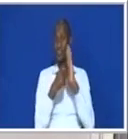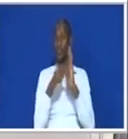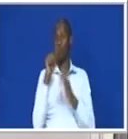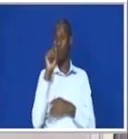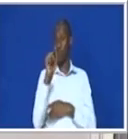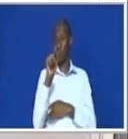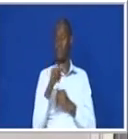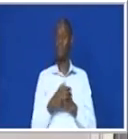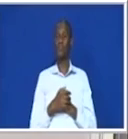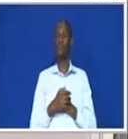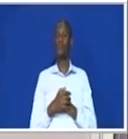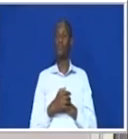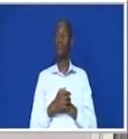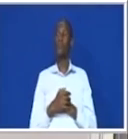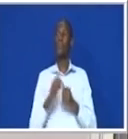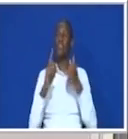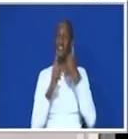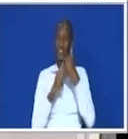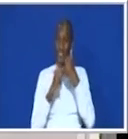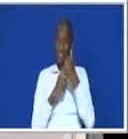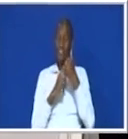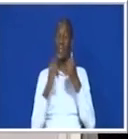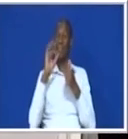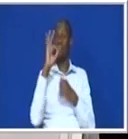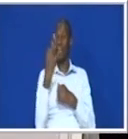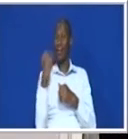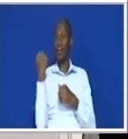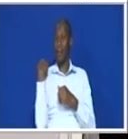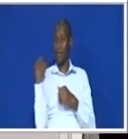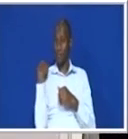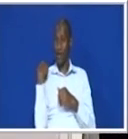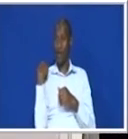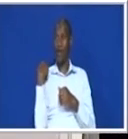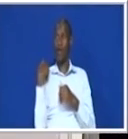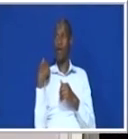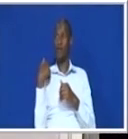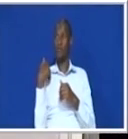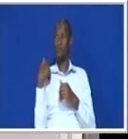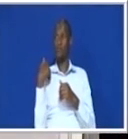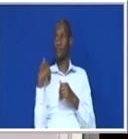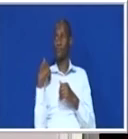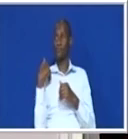point. 6 is our third number